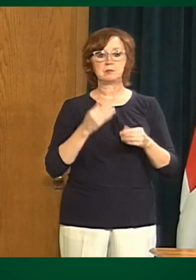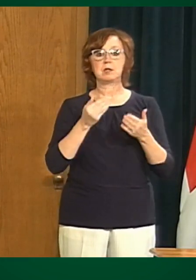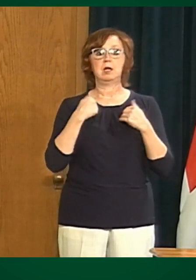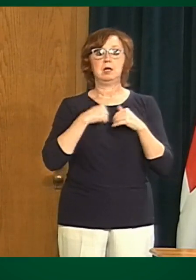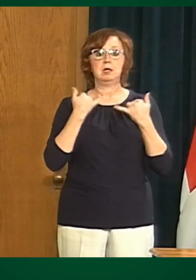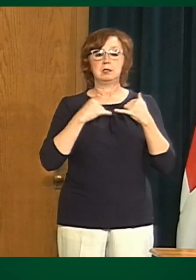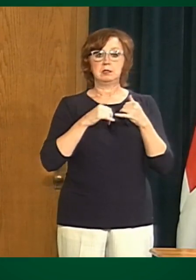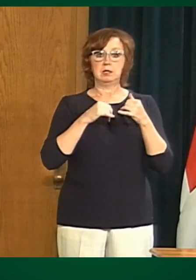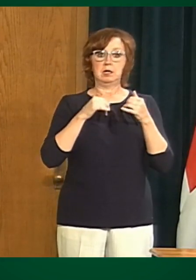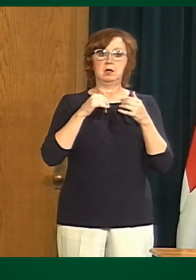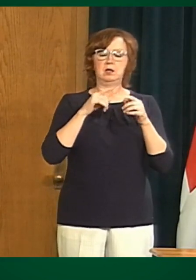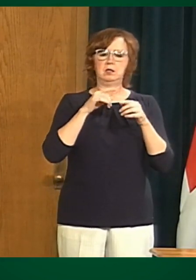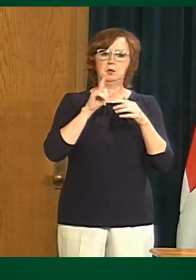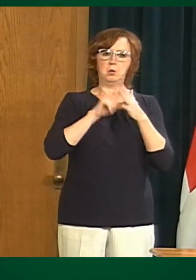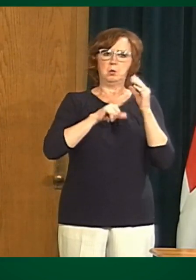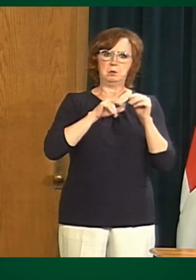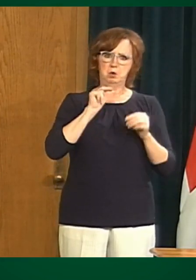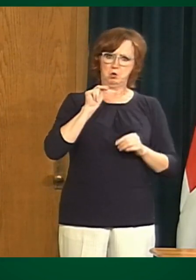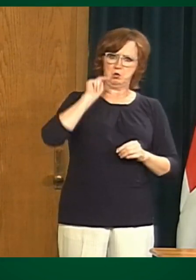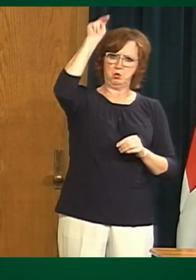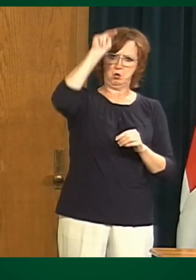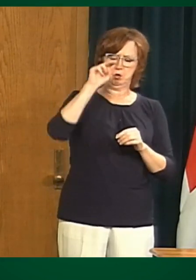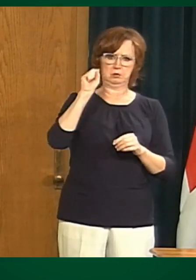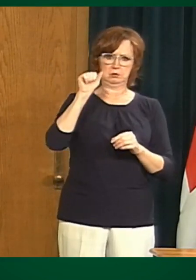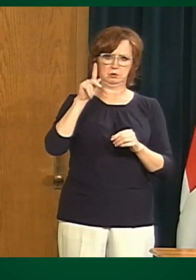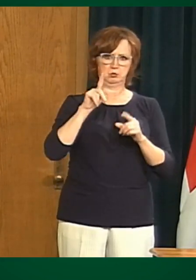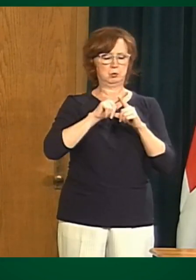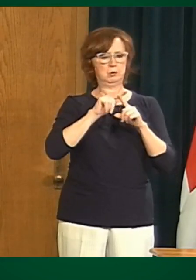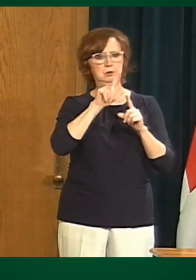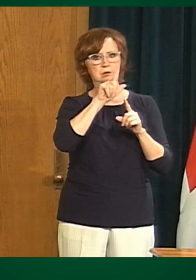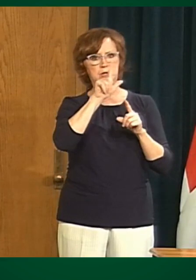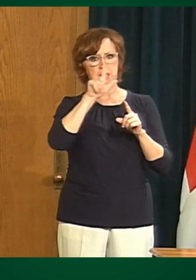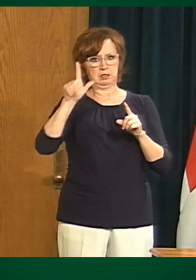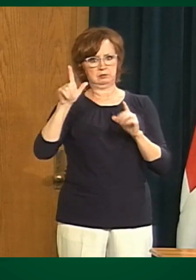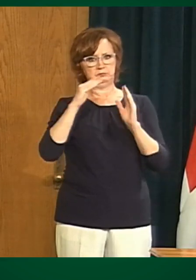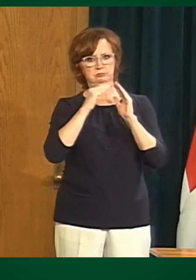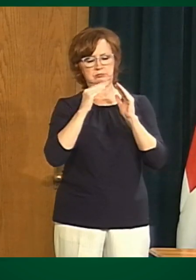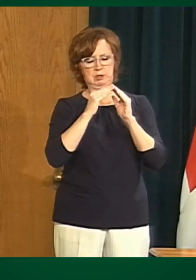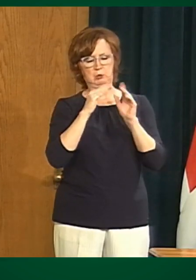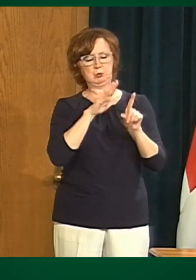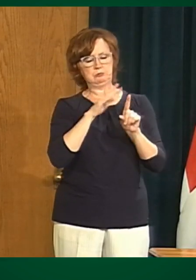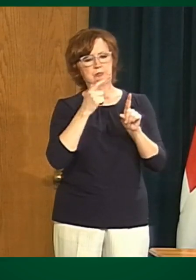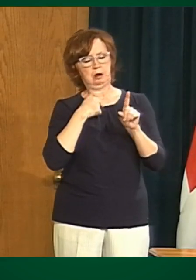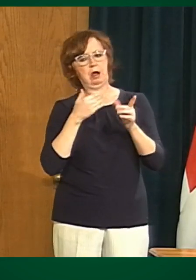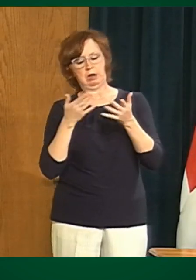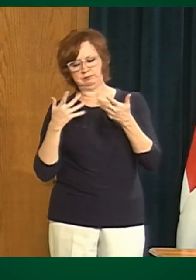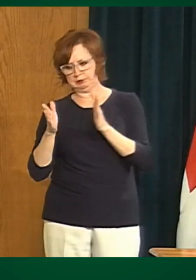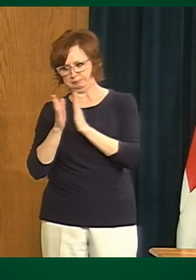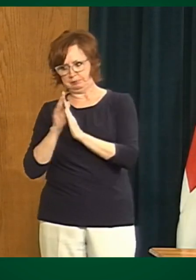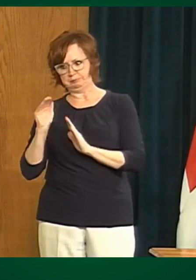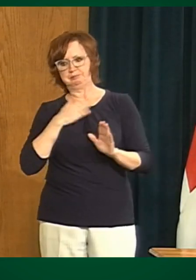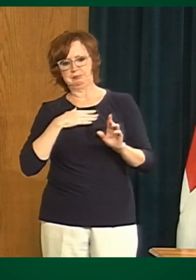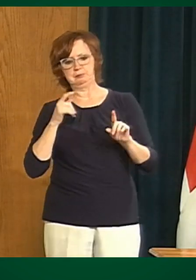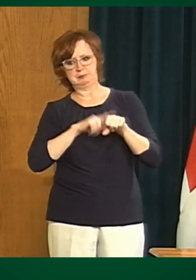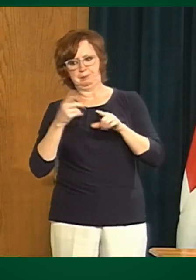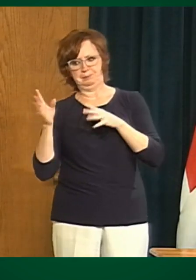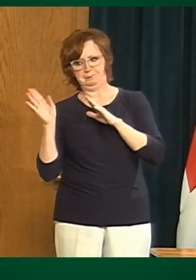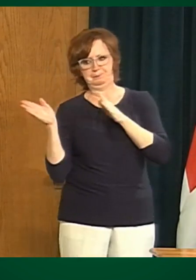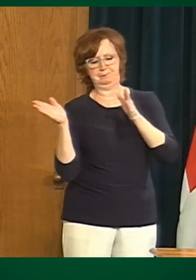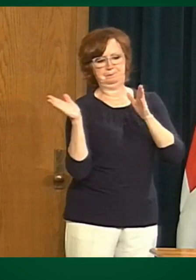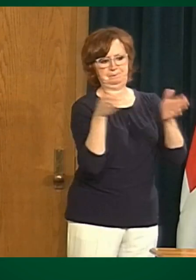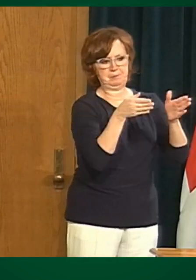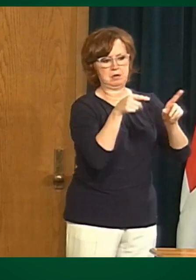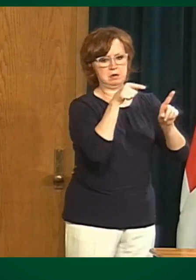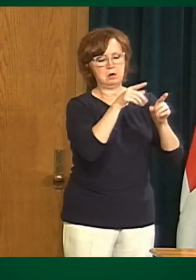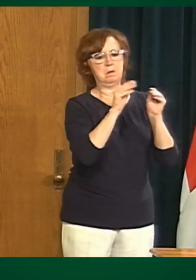regards to the outbreak in the north, I have asked that more extensive testing be done in Loche and in the surrounding area. The